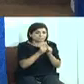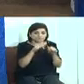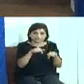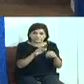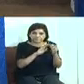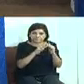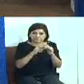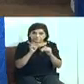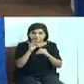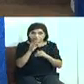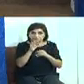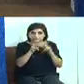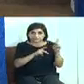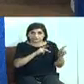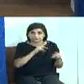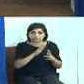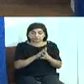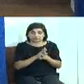people?